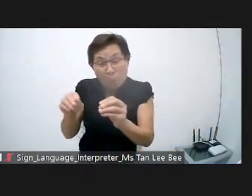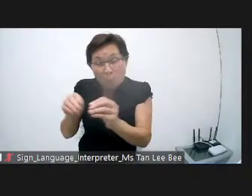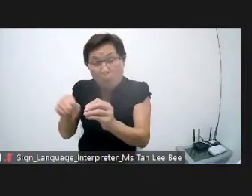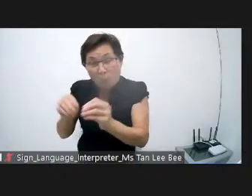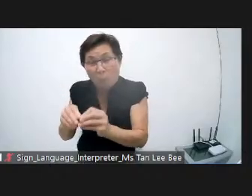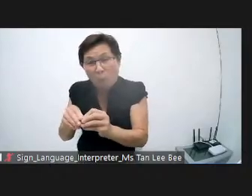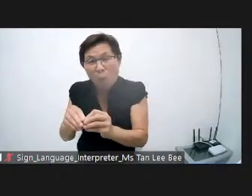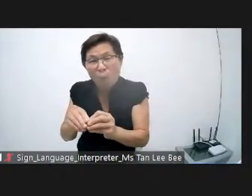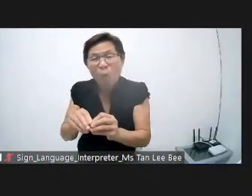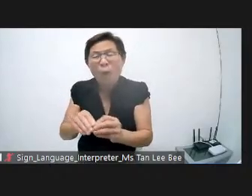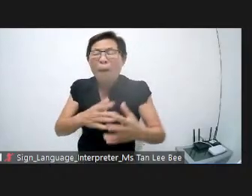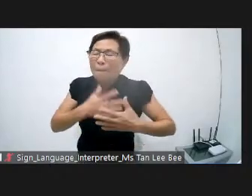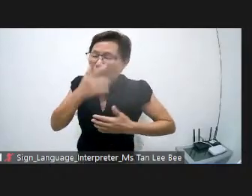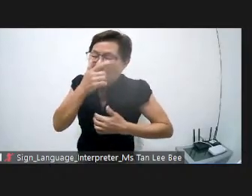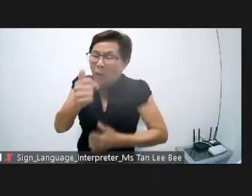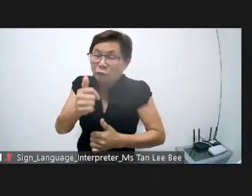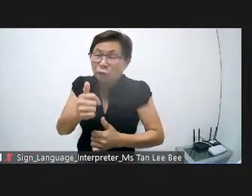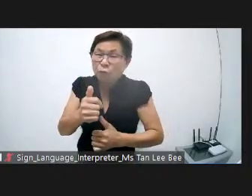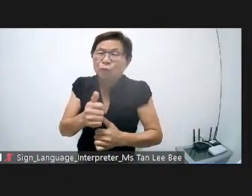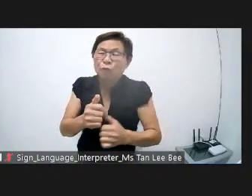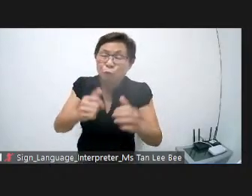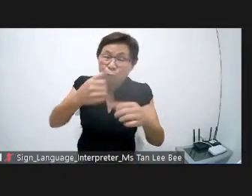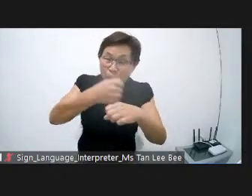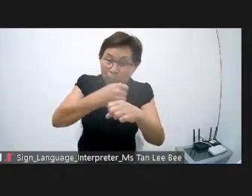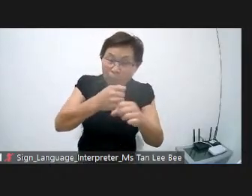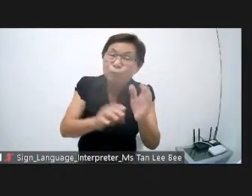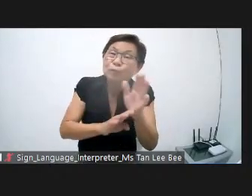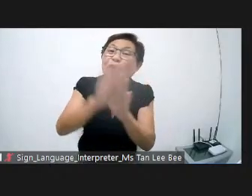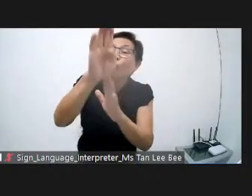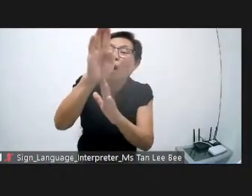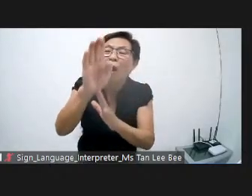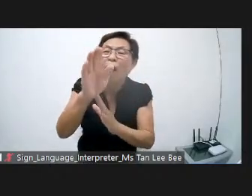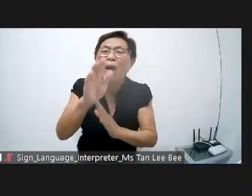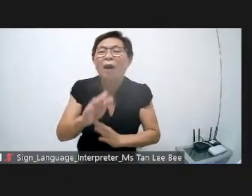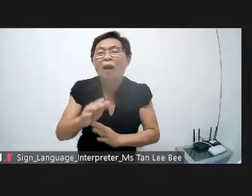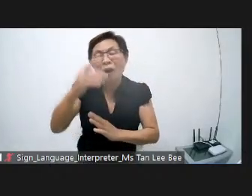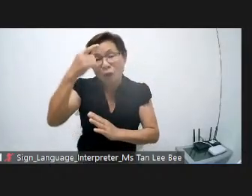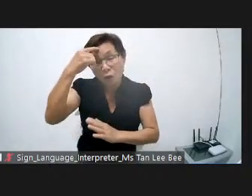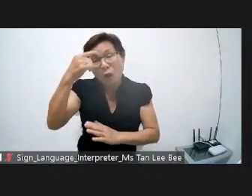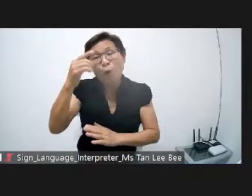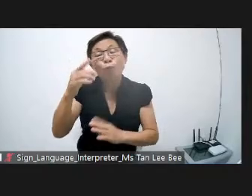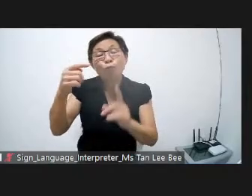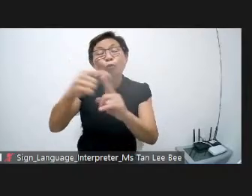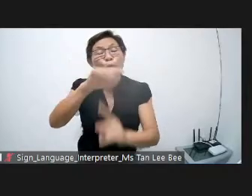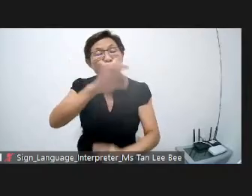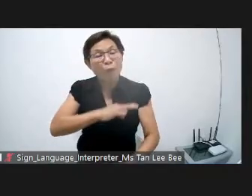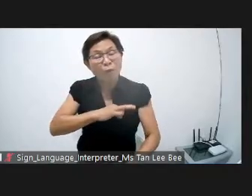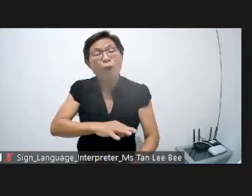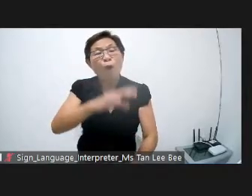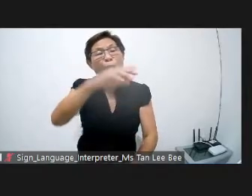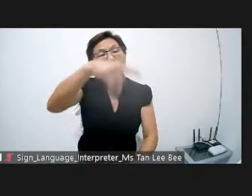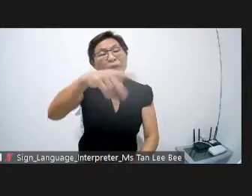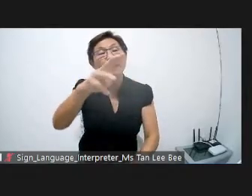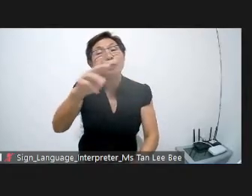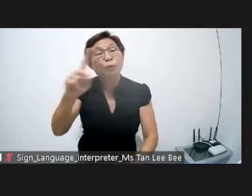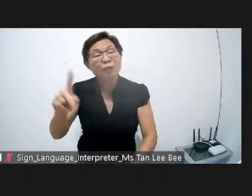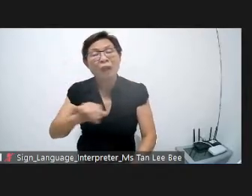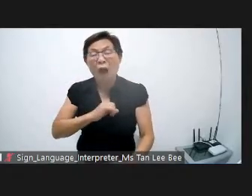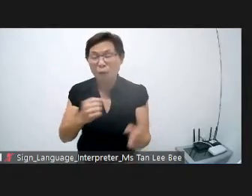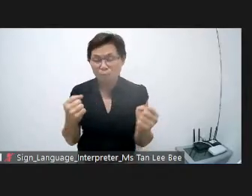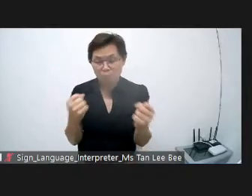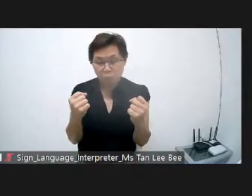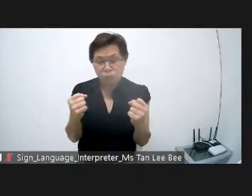develop innovations which will benefit learners with disabilities. Therefore, I strongly